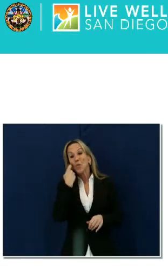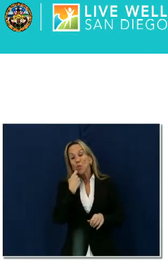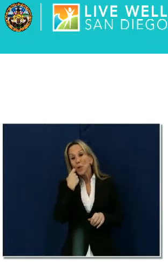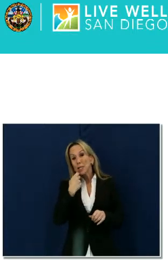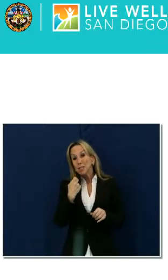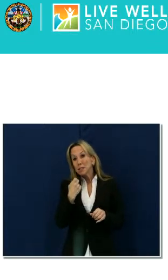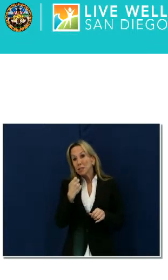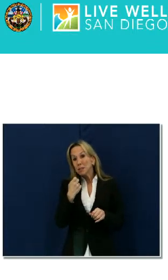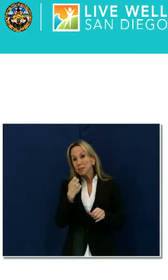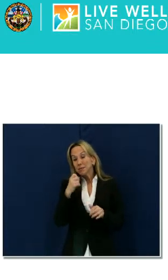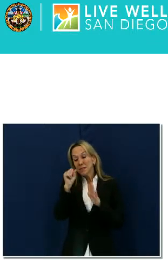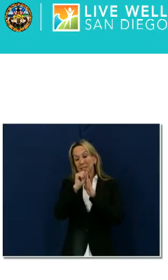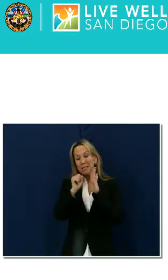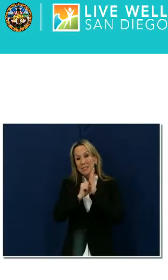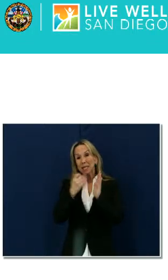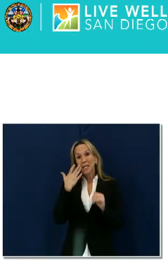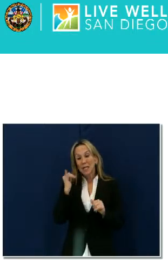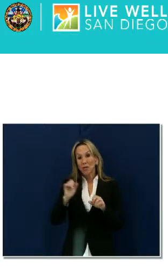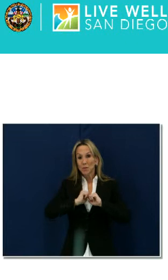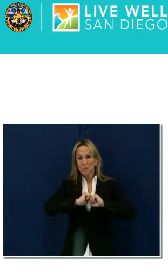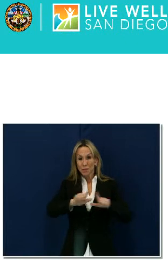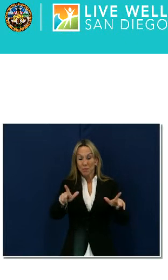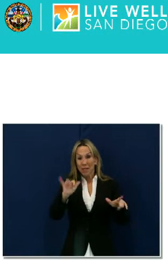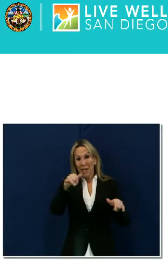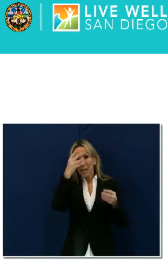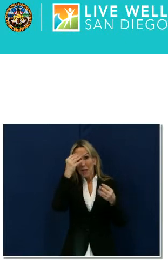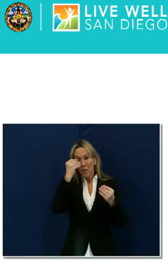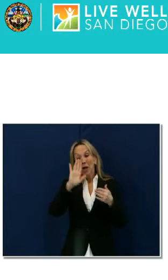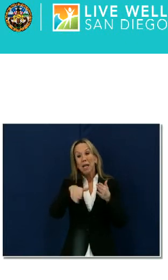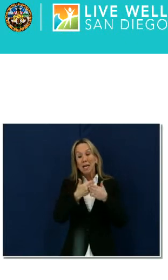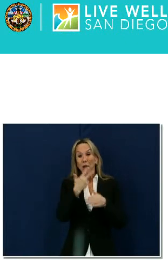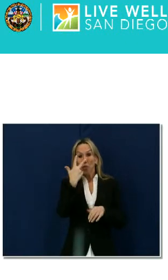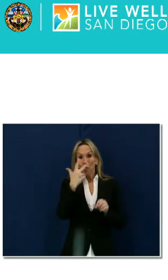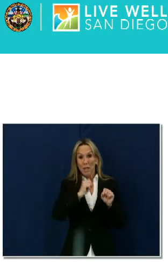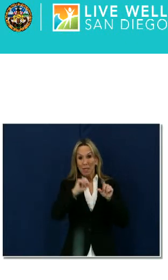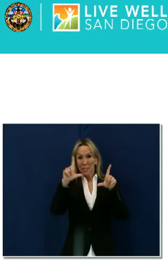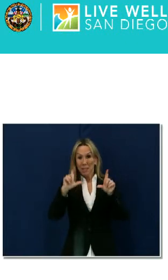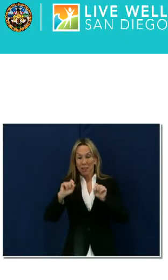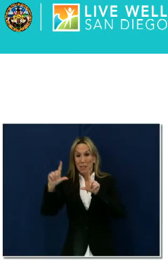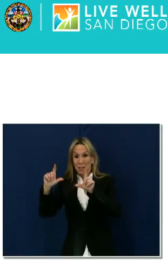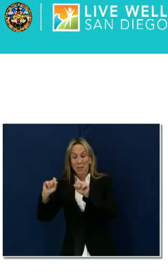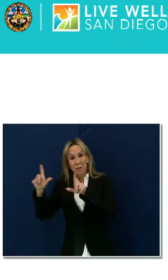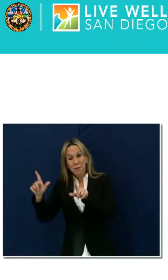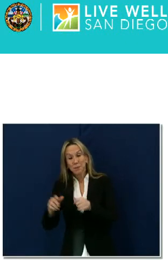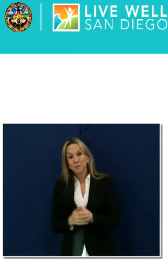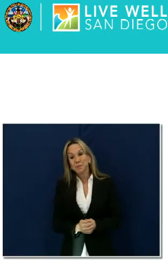by the state in the next 3 slides. This first is regarding